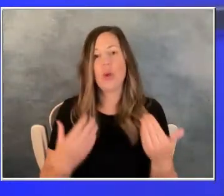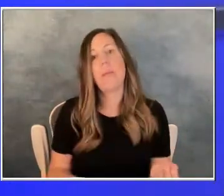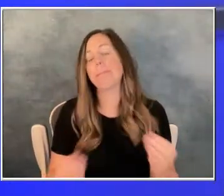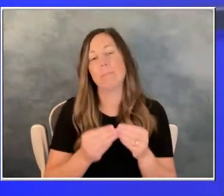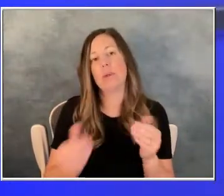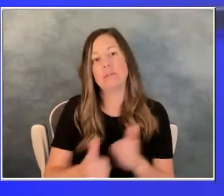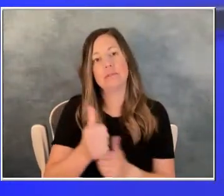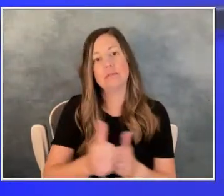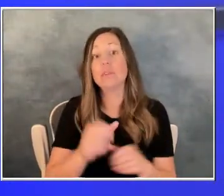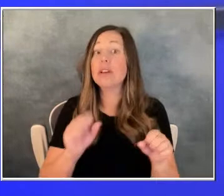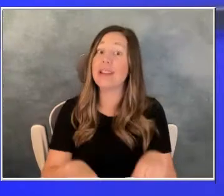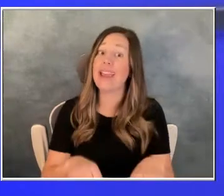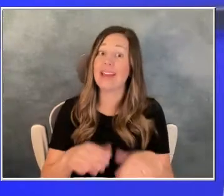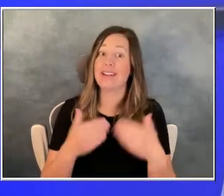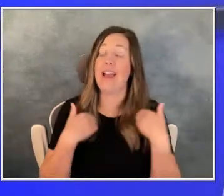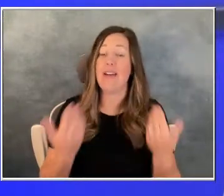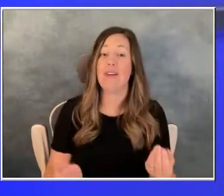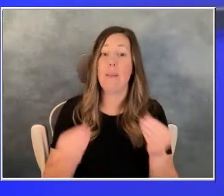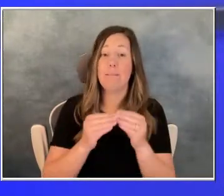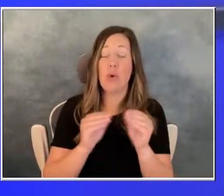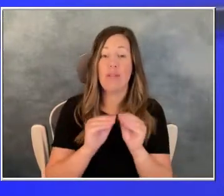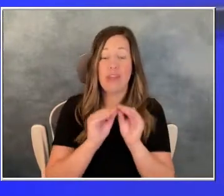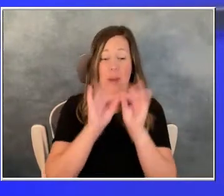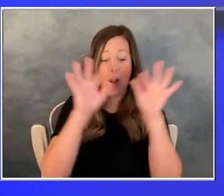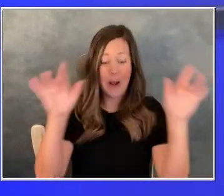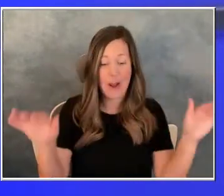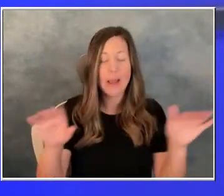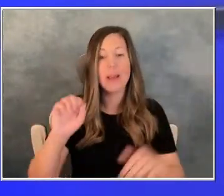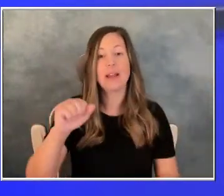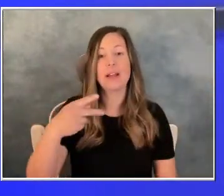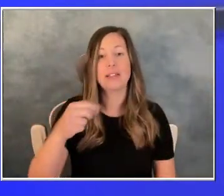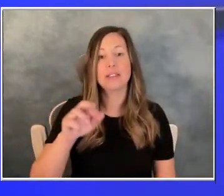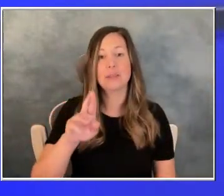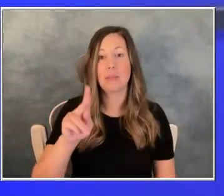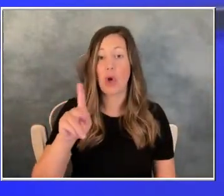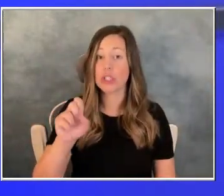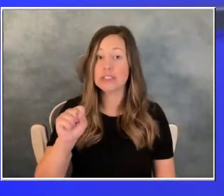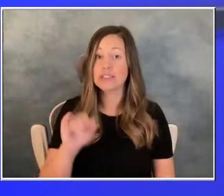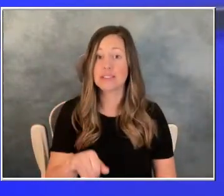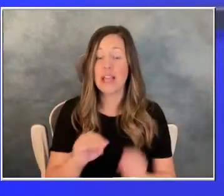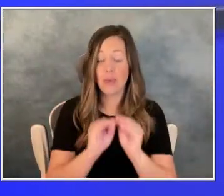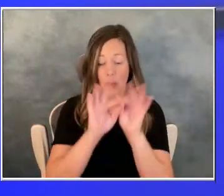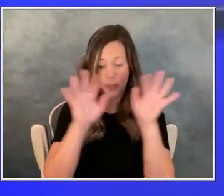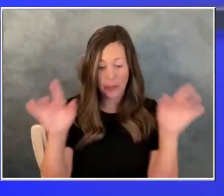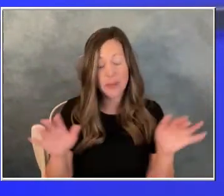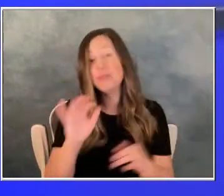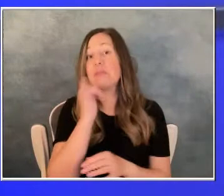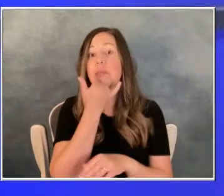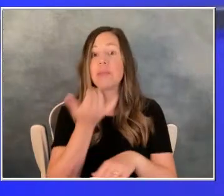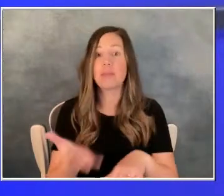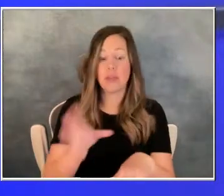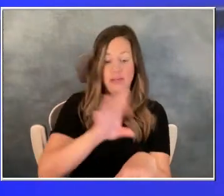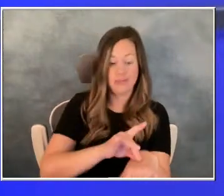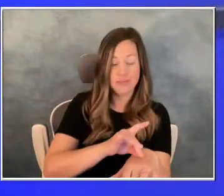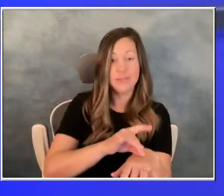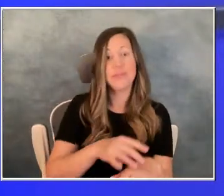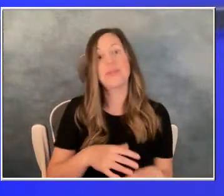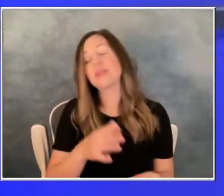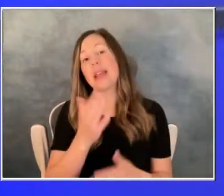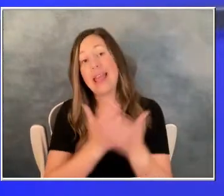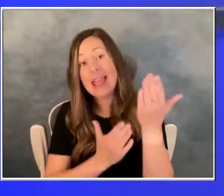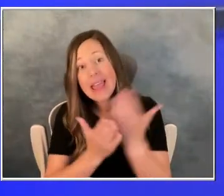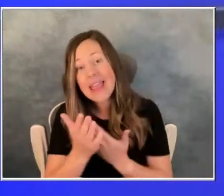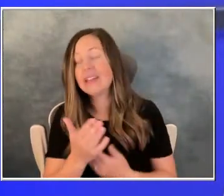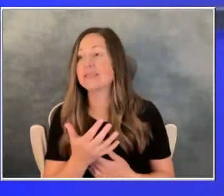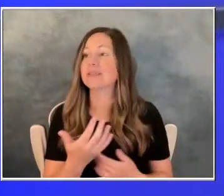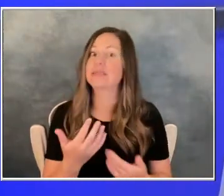of a kind of spray of those sparkles, which can lead to kind of some of them ending up on the hand, creating that heat, and